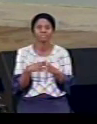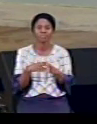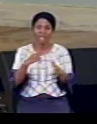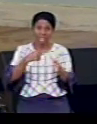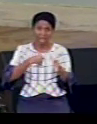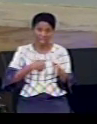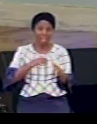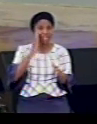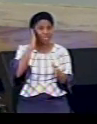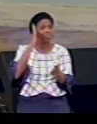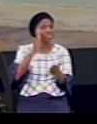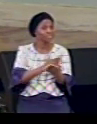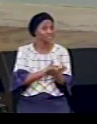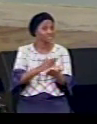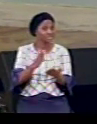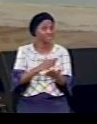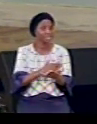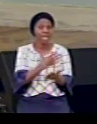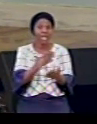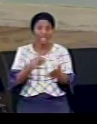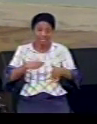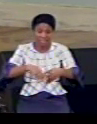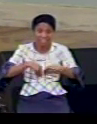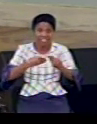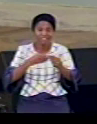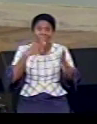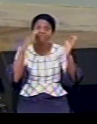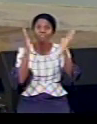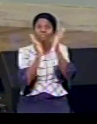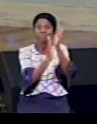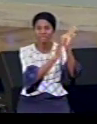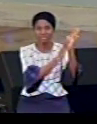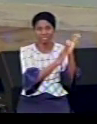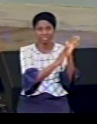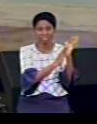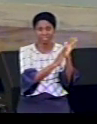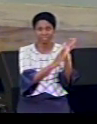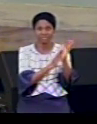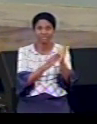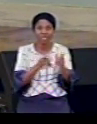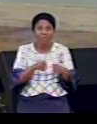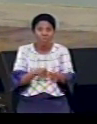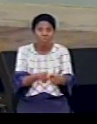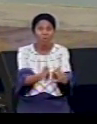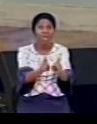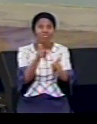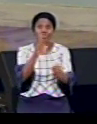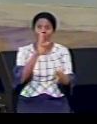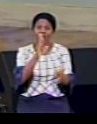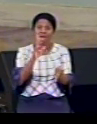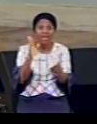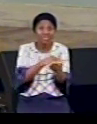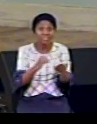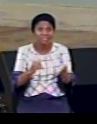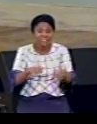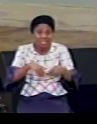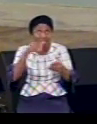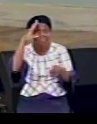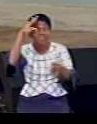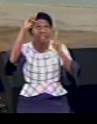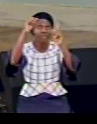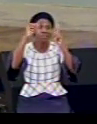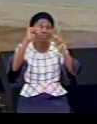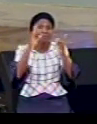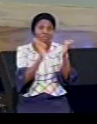will sing and give praise. While you're singing and giving praise, like Paul and